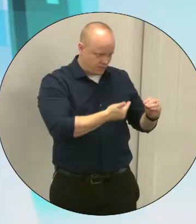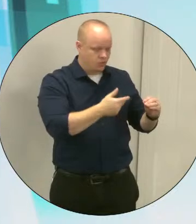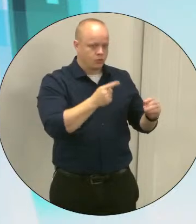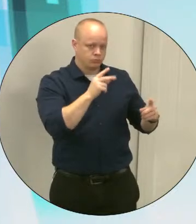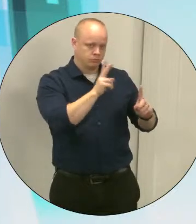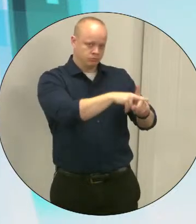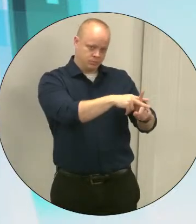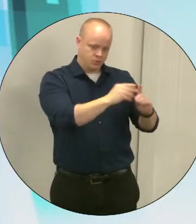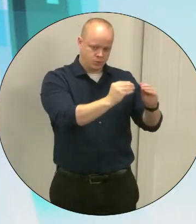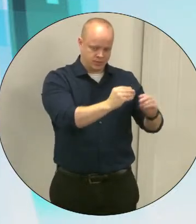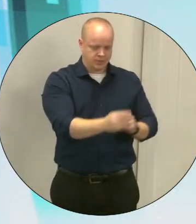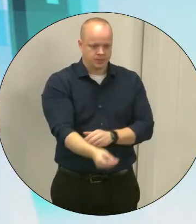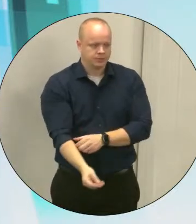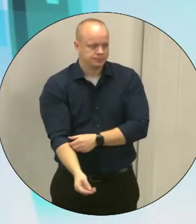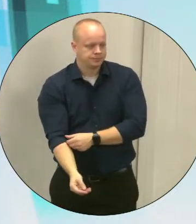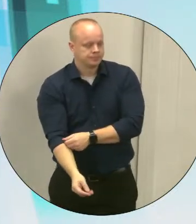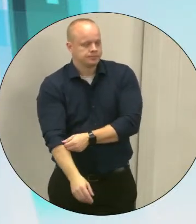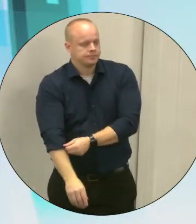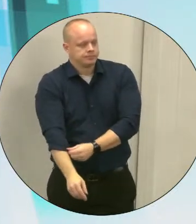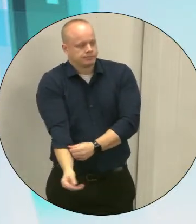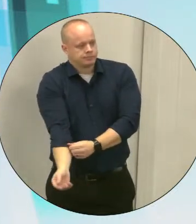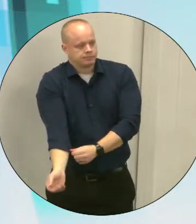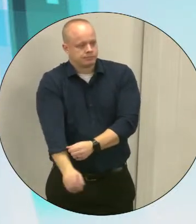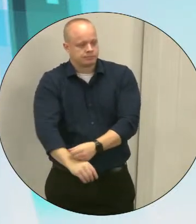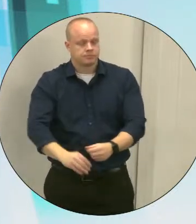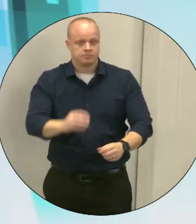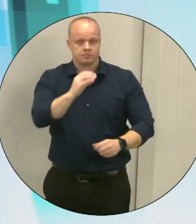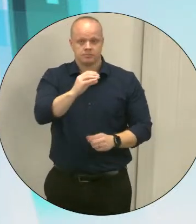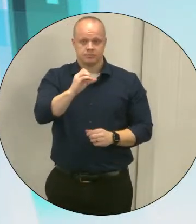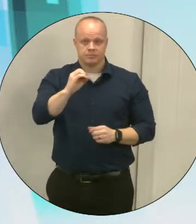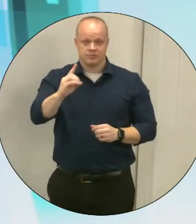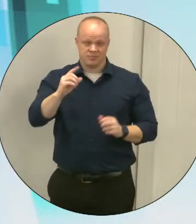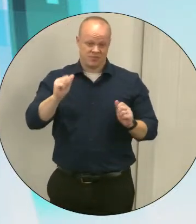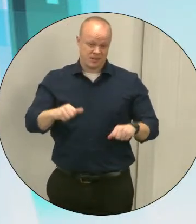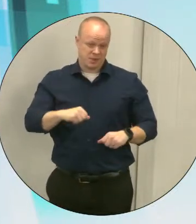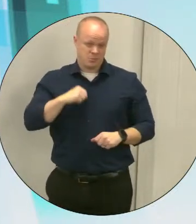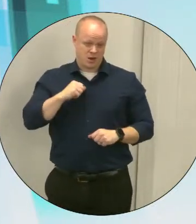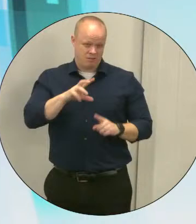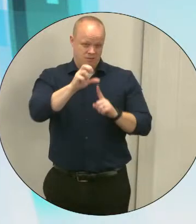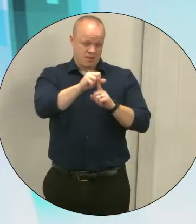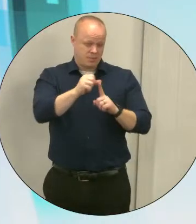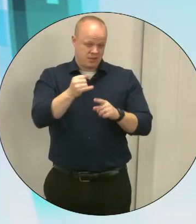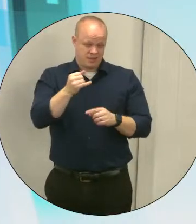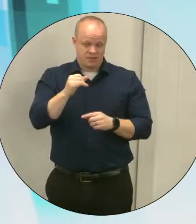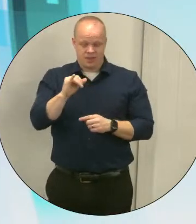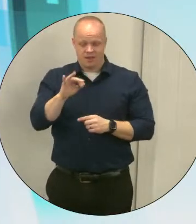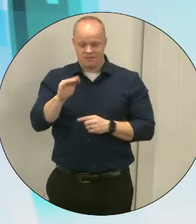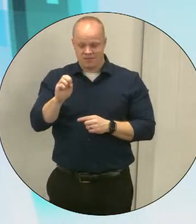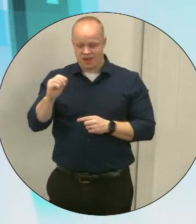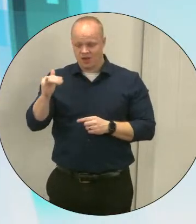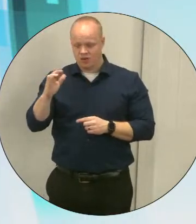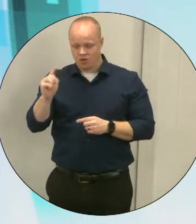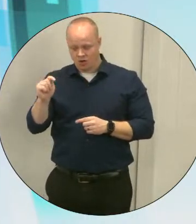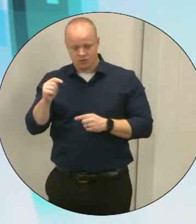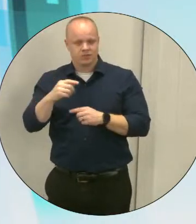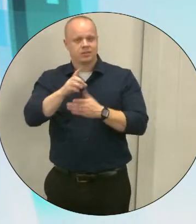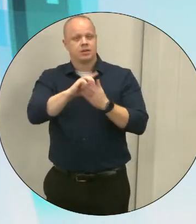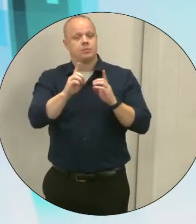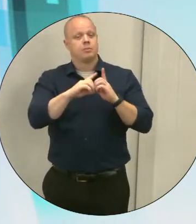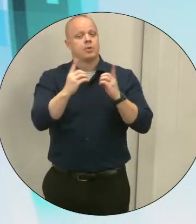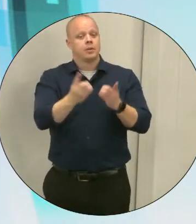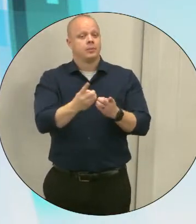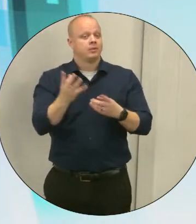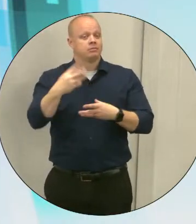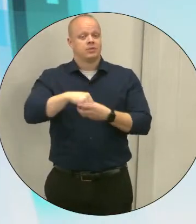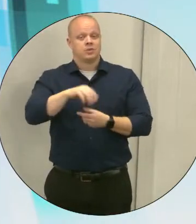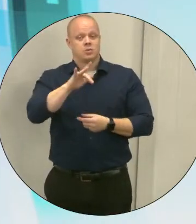assigned to teach. CCSD can be proud of the accomplishments of the Fine Arts Department, including 25 years